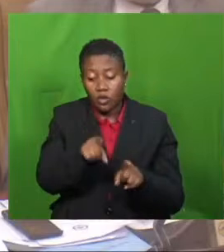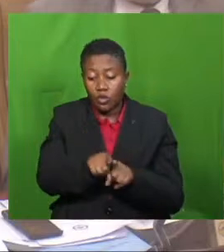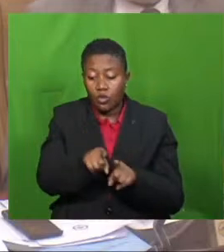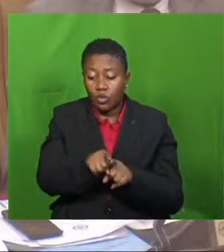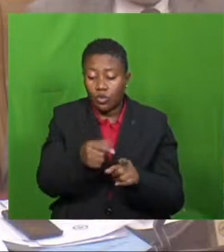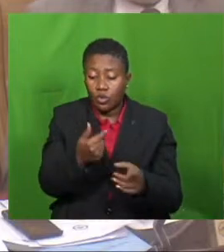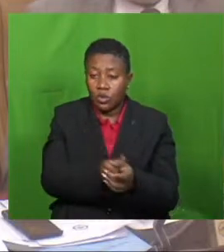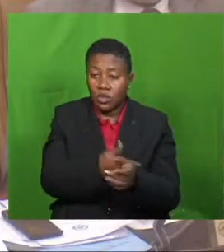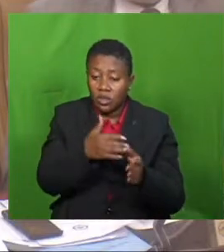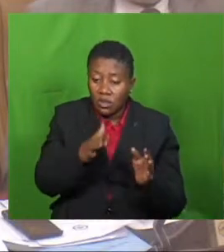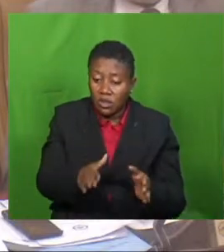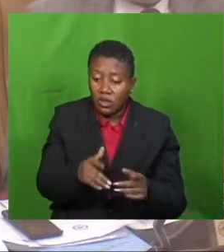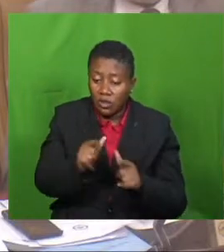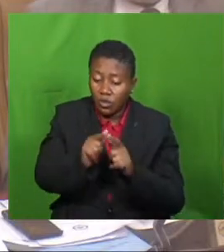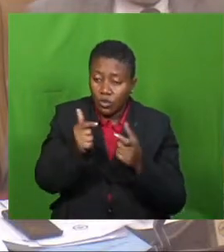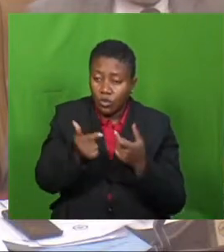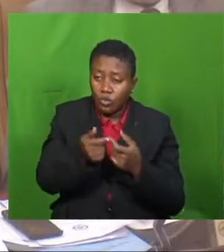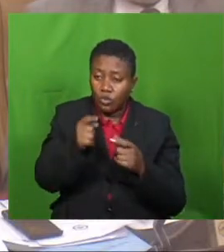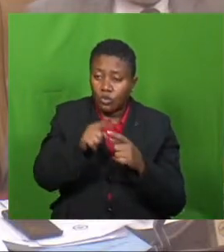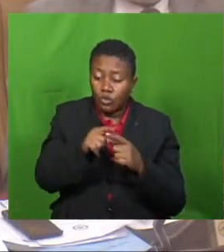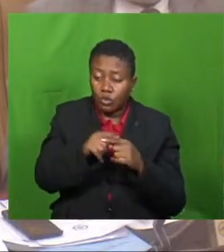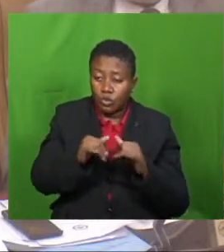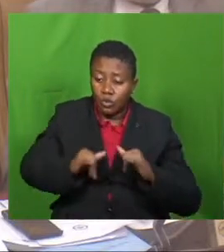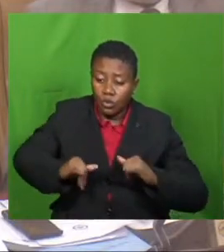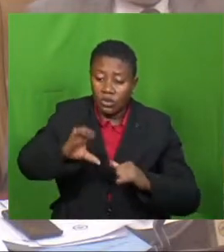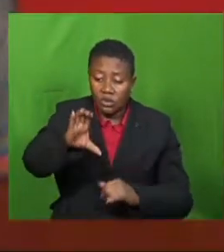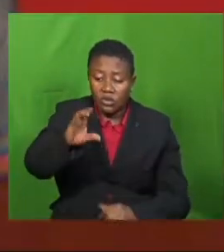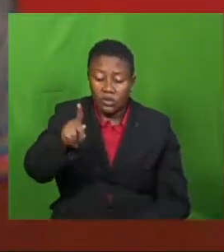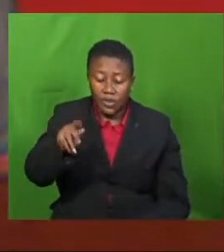to the Commonwealth Parliament Association. I thank you.